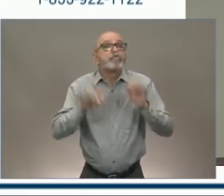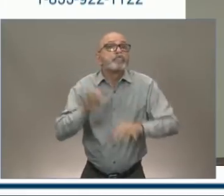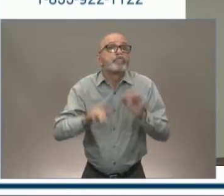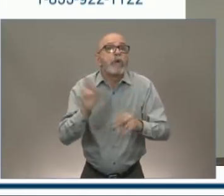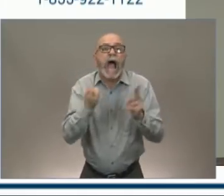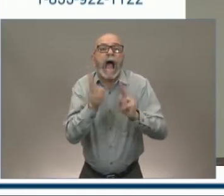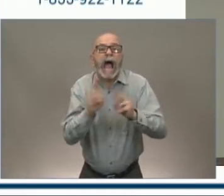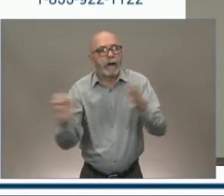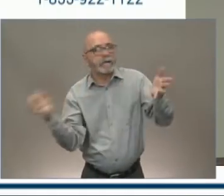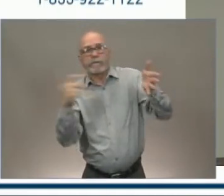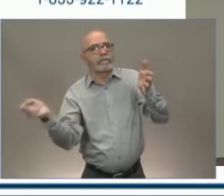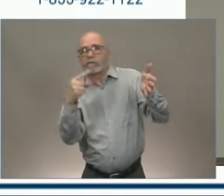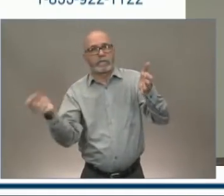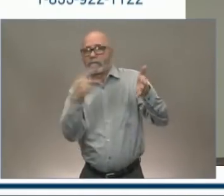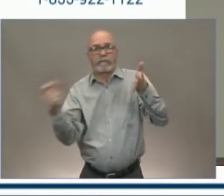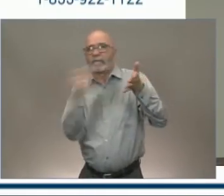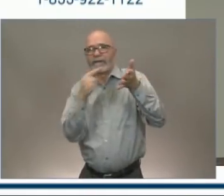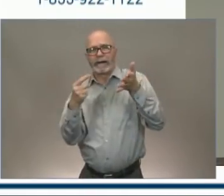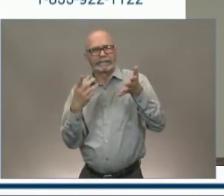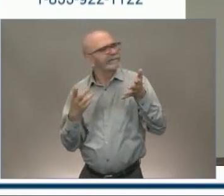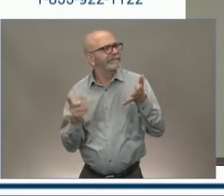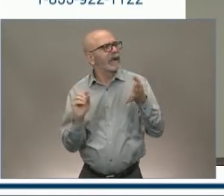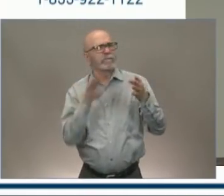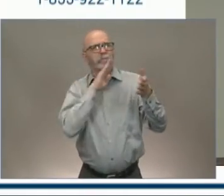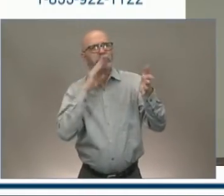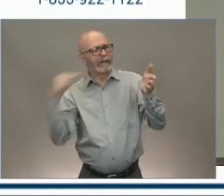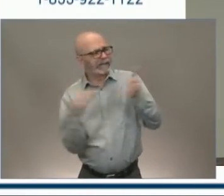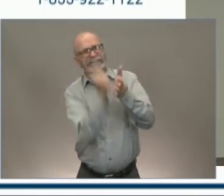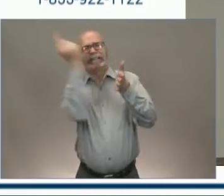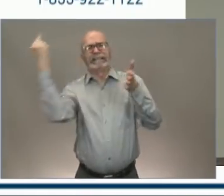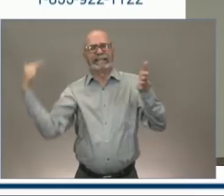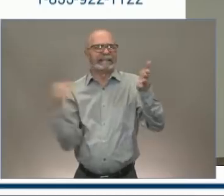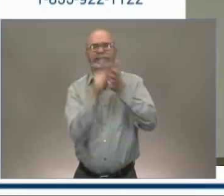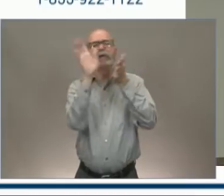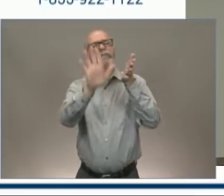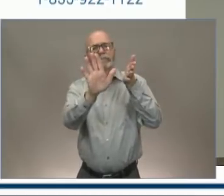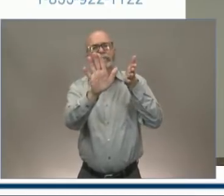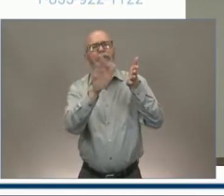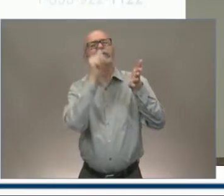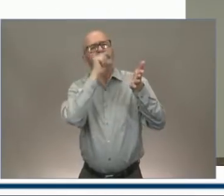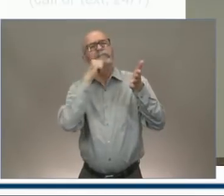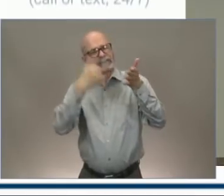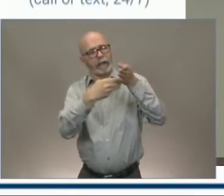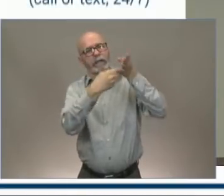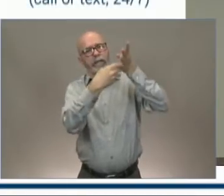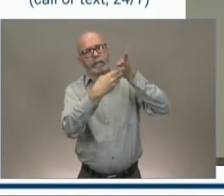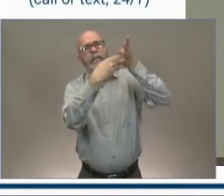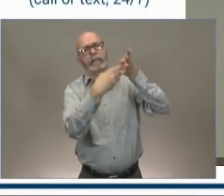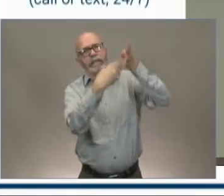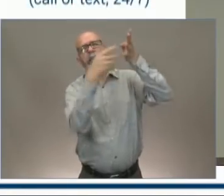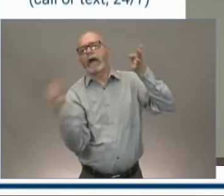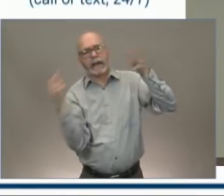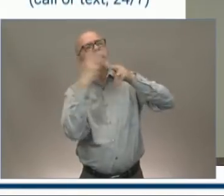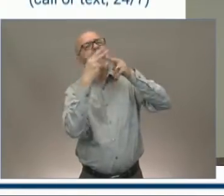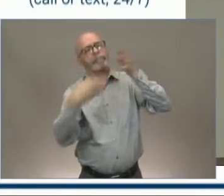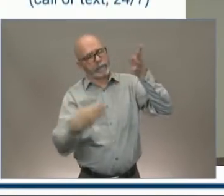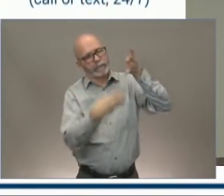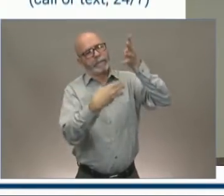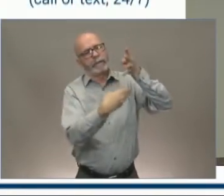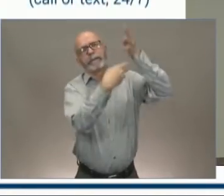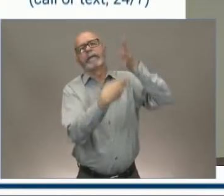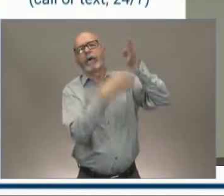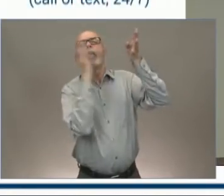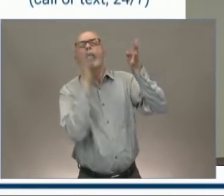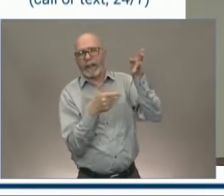online but cannot access the site right away, please be patient and stay online, as you will get access soon. Repeated logins